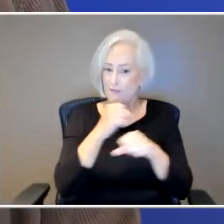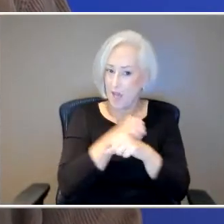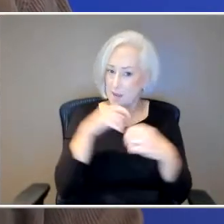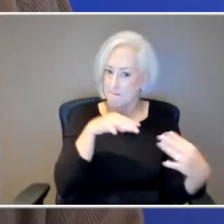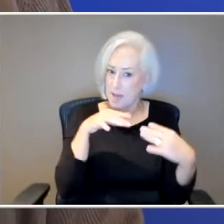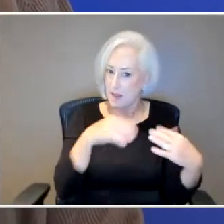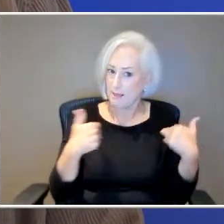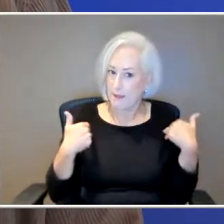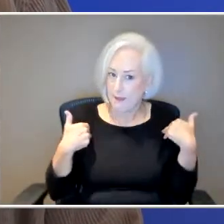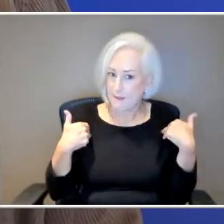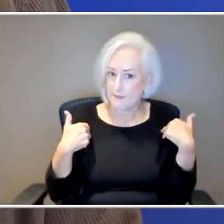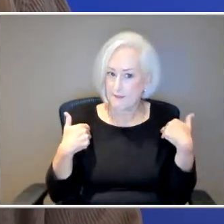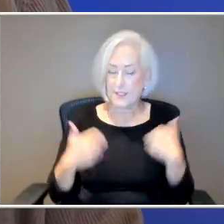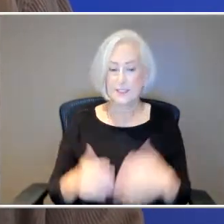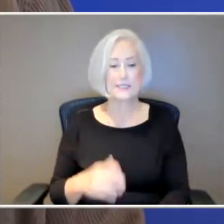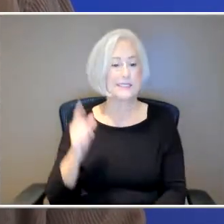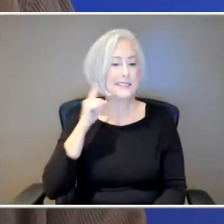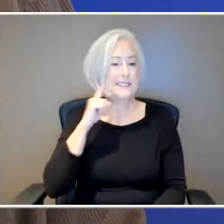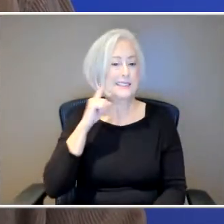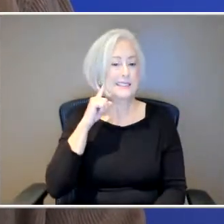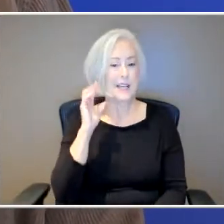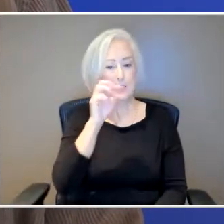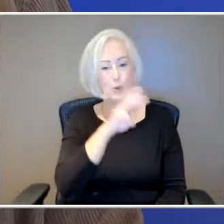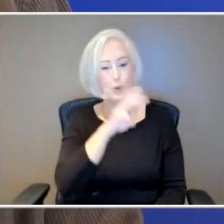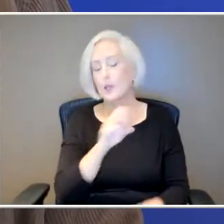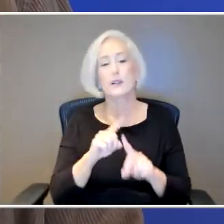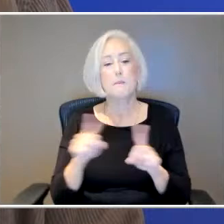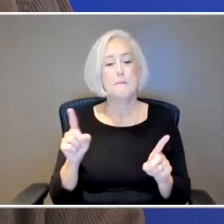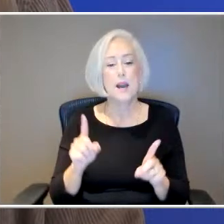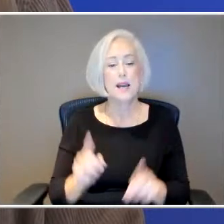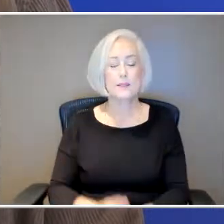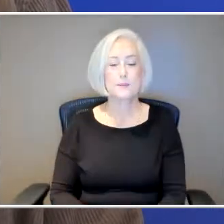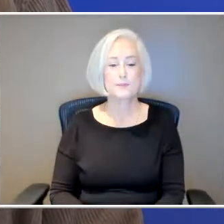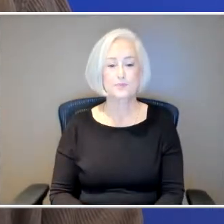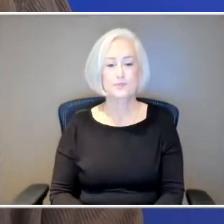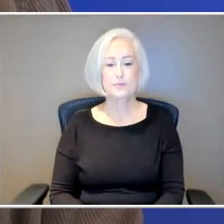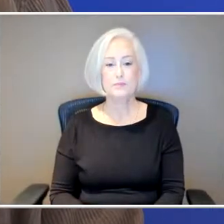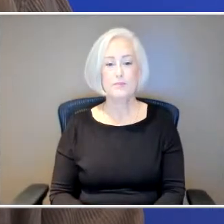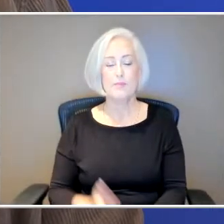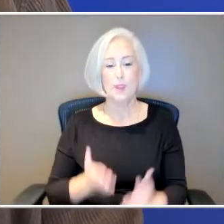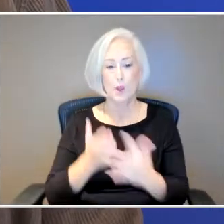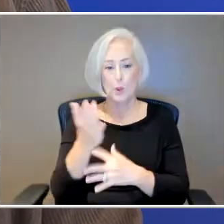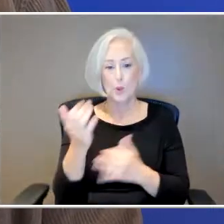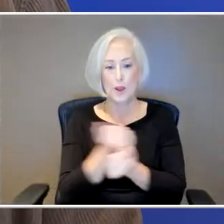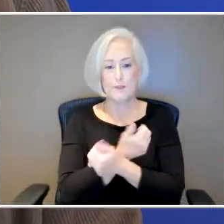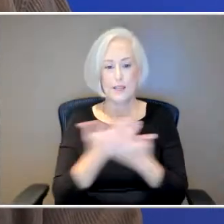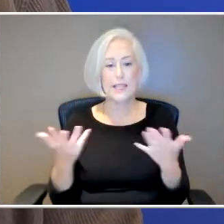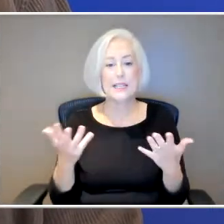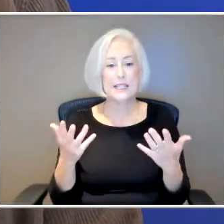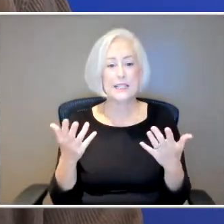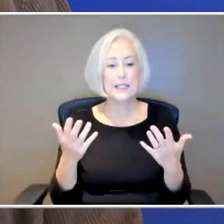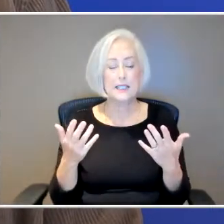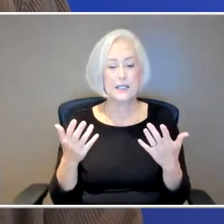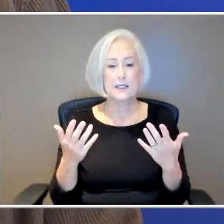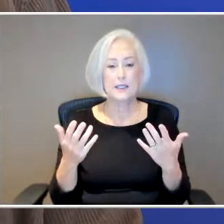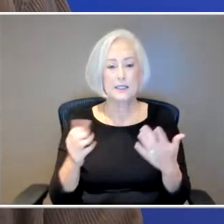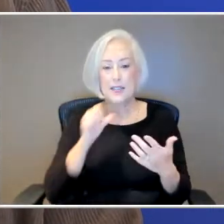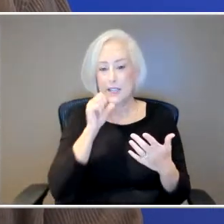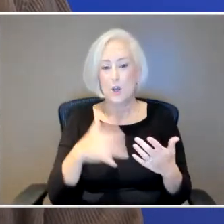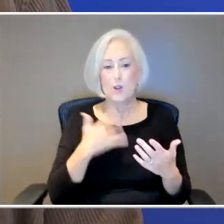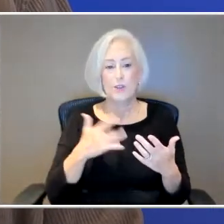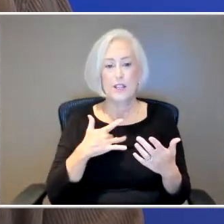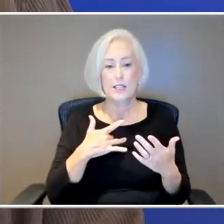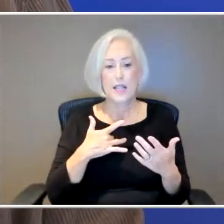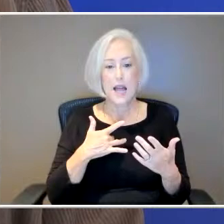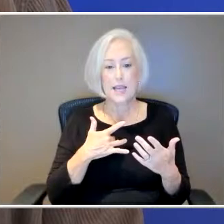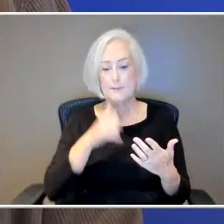This sounds really weird for me to say, but through all of this, I don't feel like I'm in a battle, and I don't